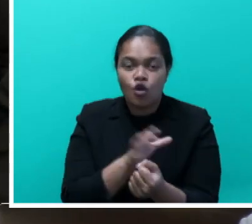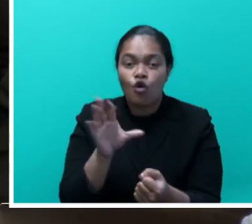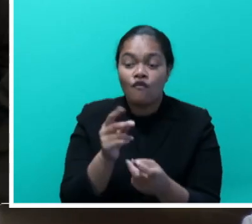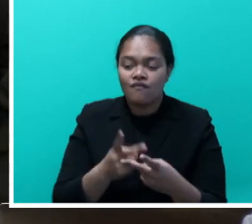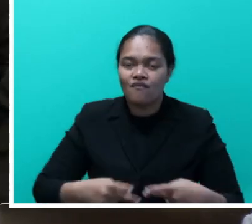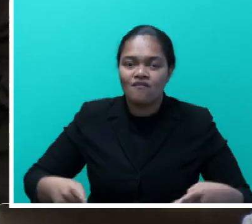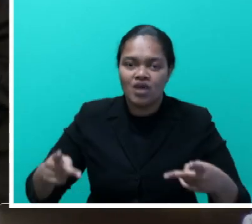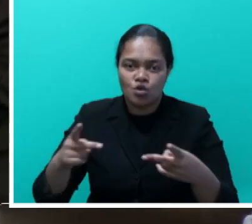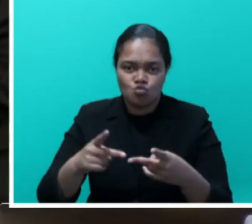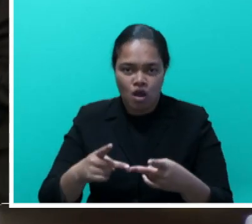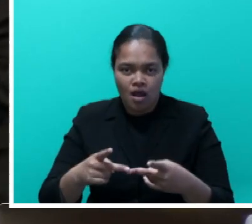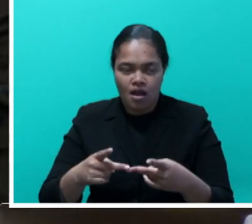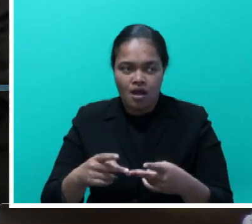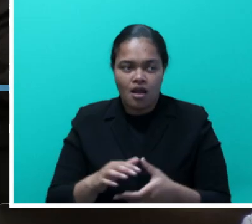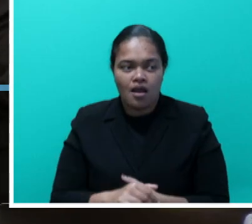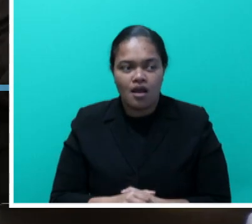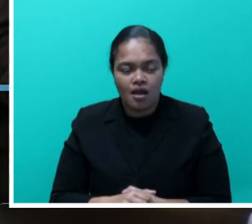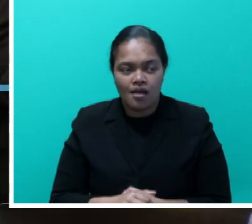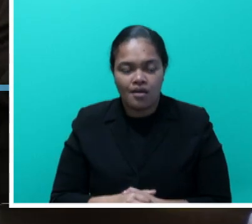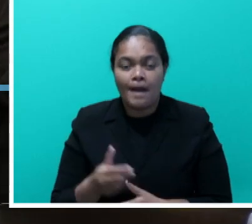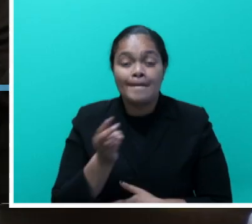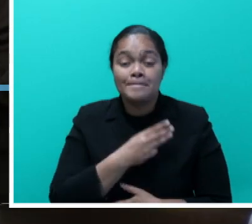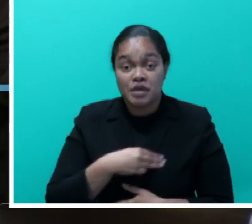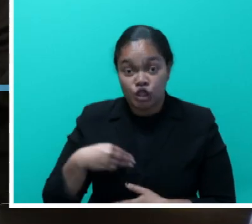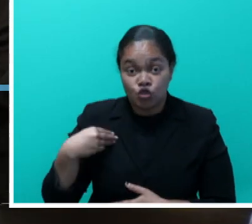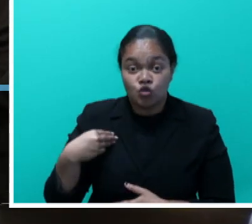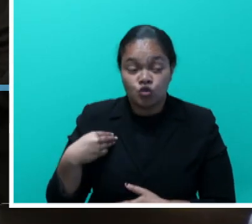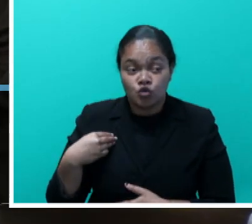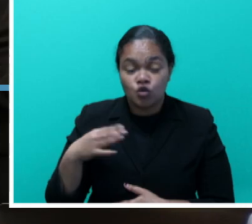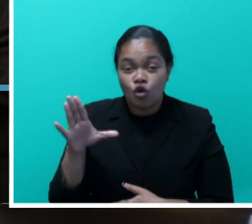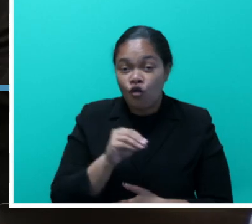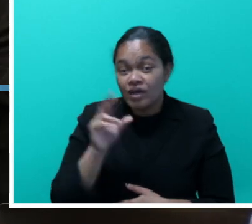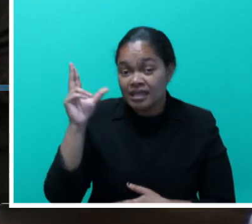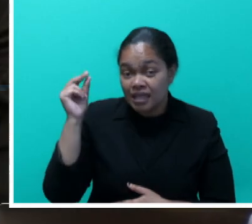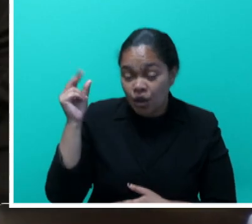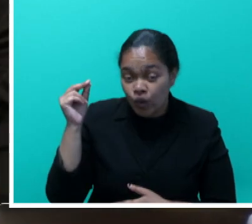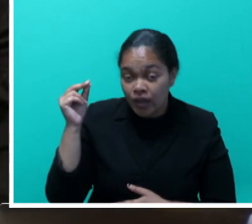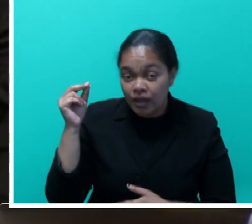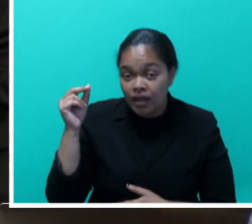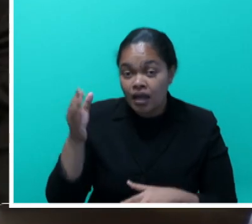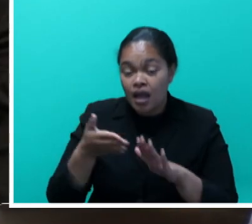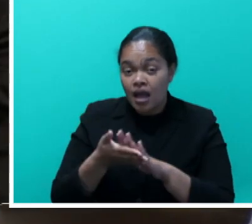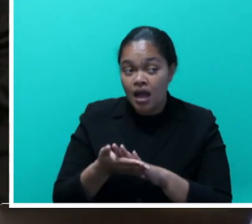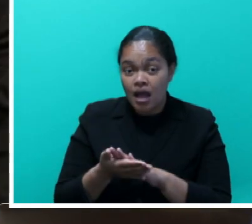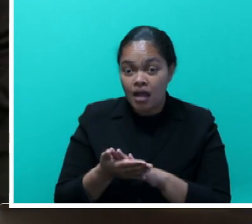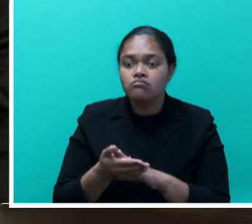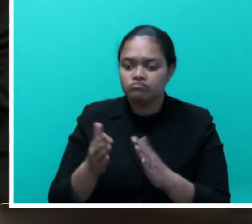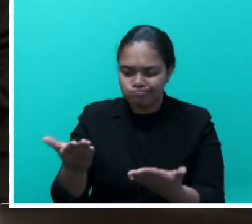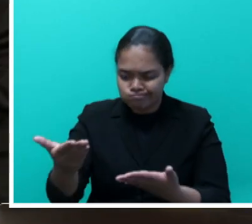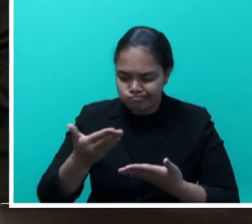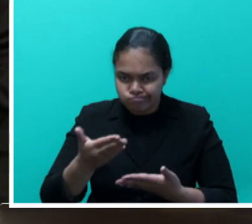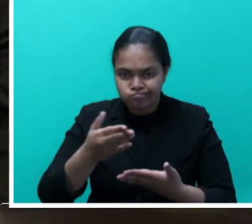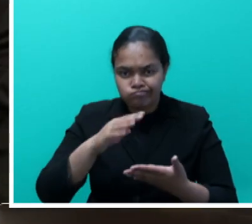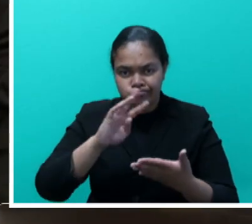governance. The Ministry of Itaukei undertook the review of the